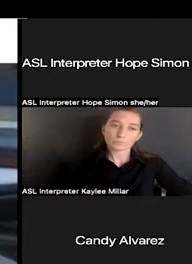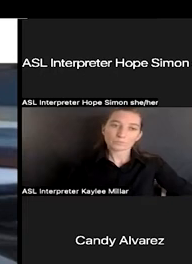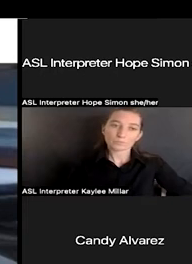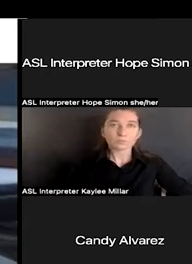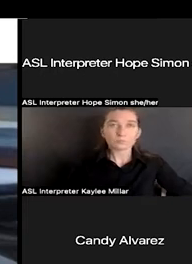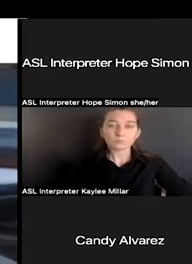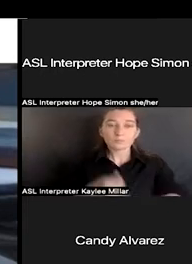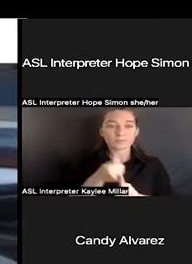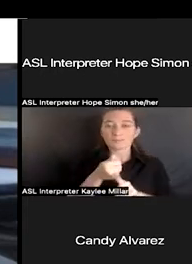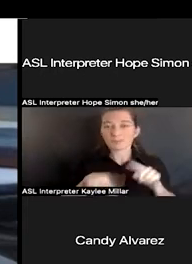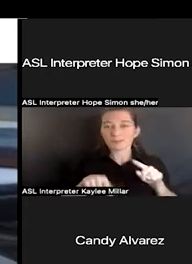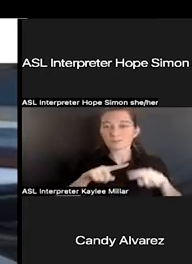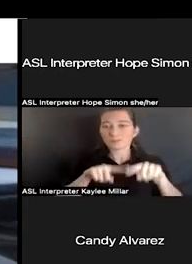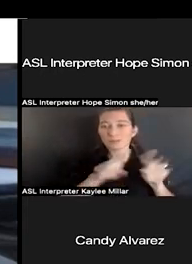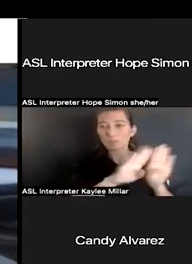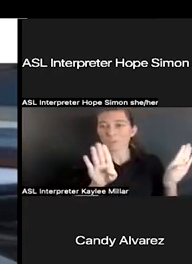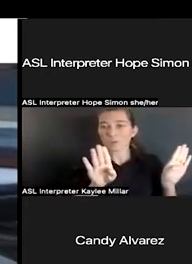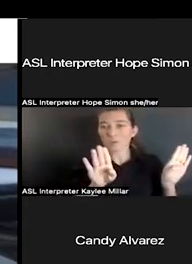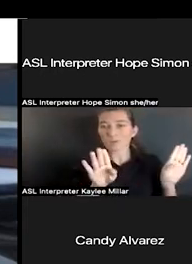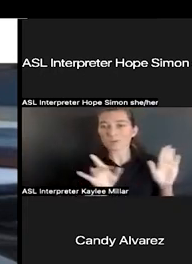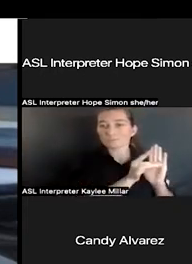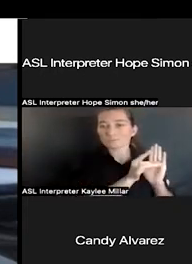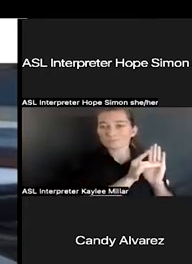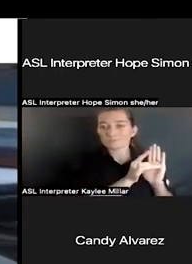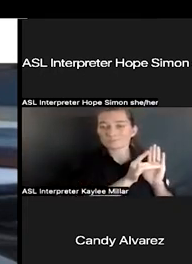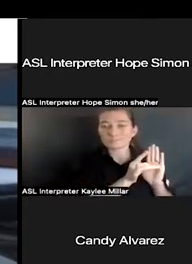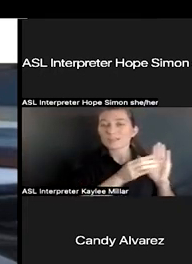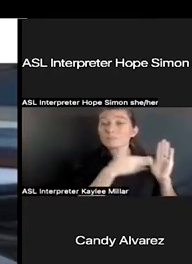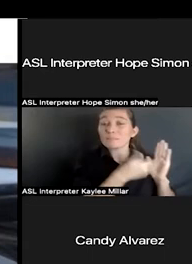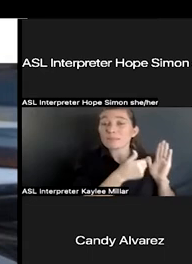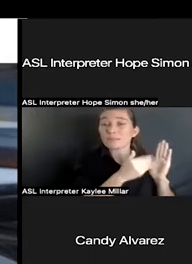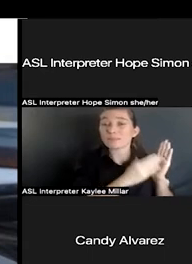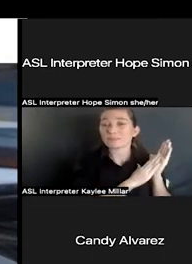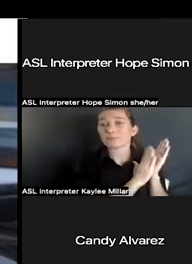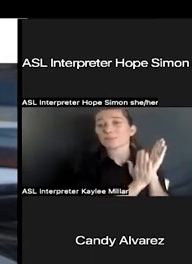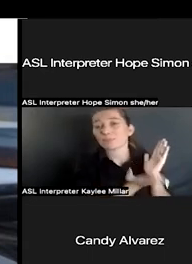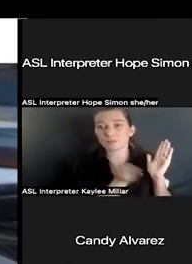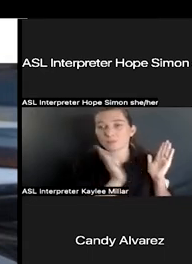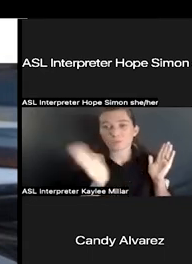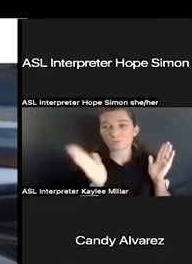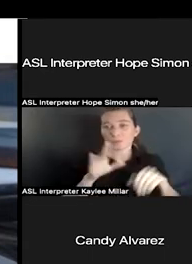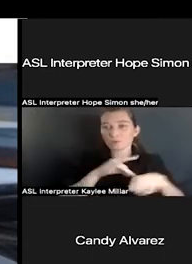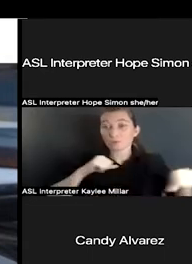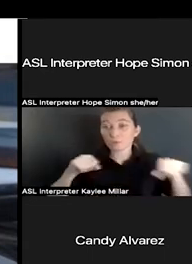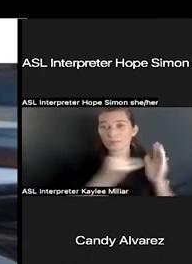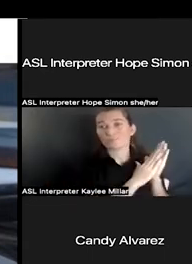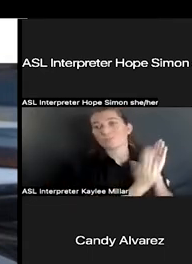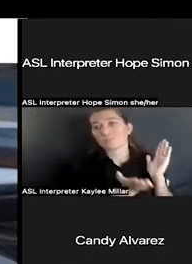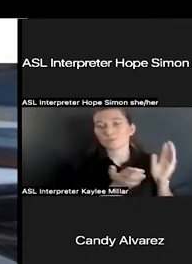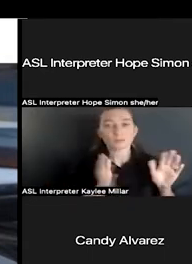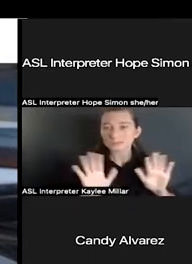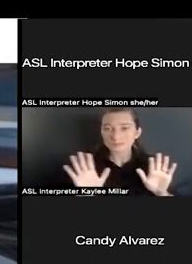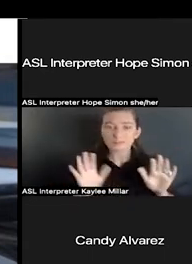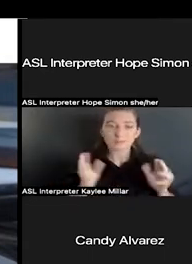stucco away. You only want to drill through the holes that you see in these straps, a bolt into the stud within the wall. So